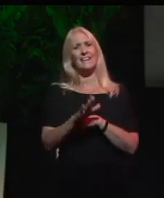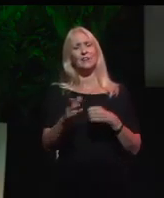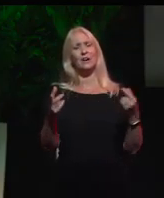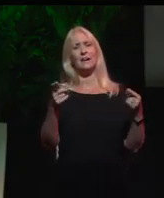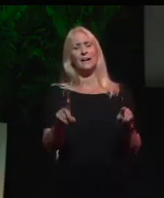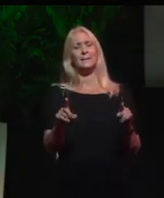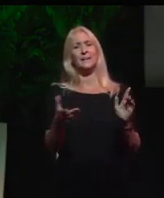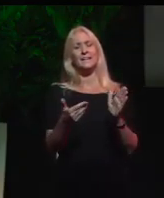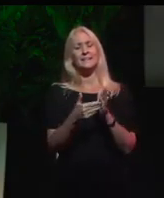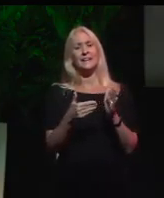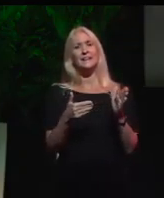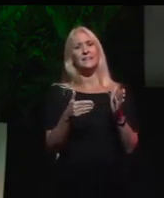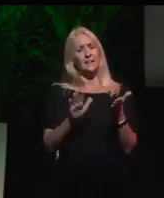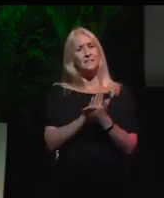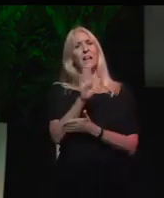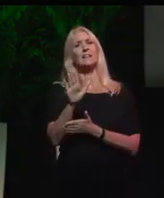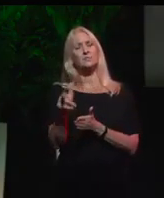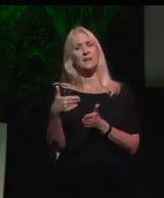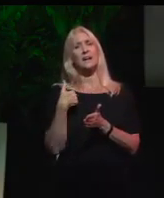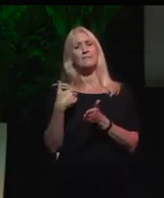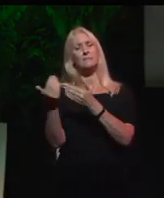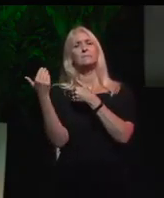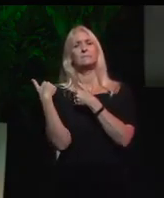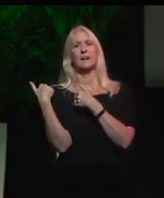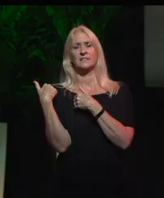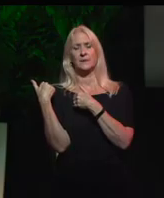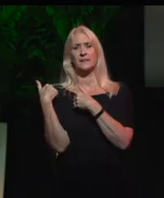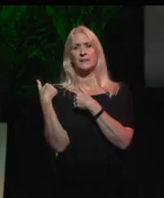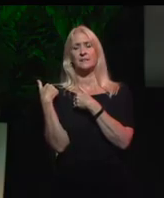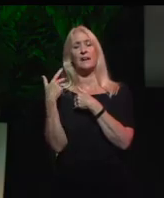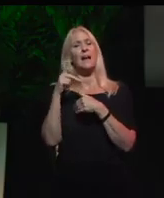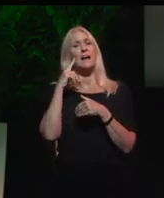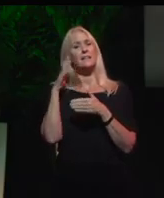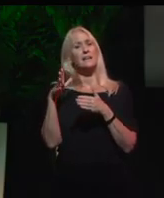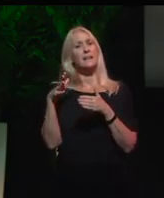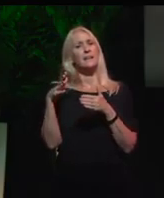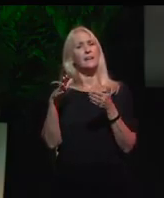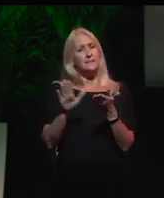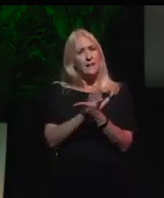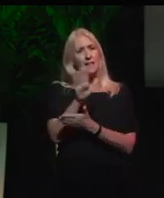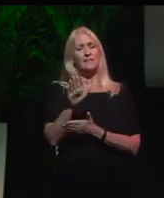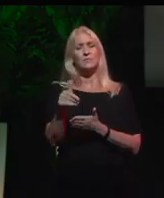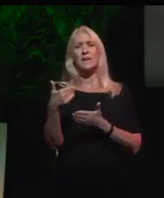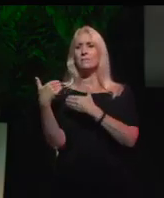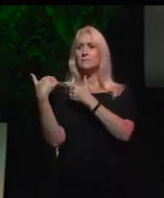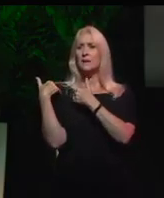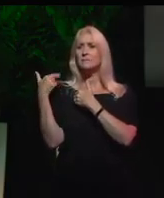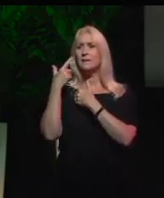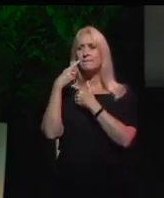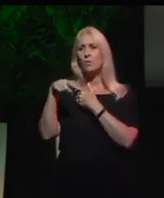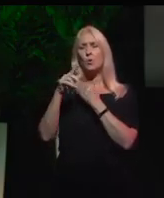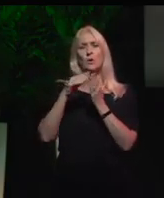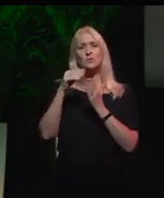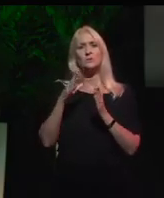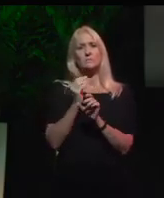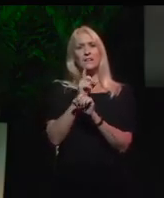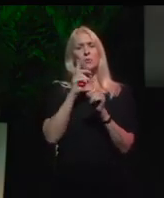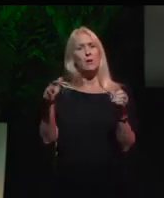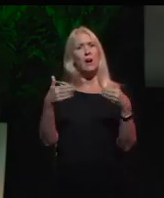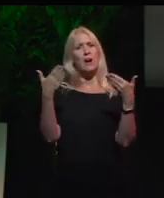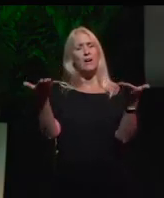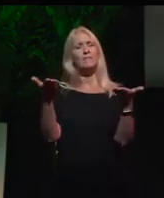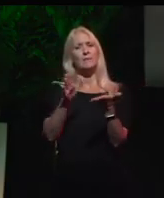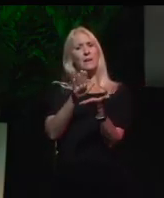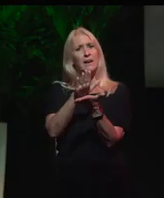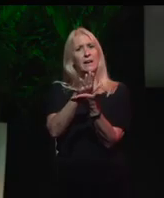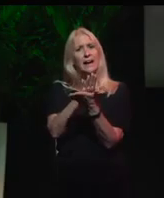an institution, we have that duty. And I think, as an institution, we have a duty to our students to make sure we offer them an